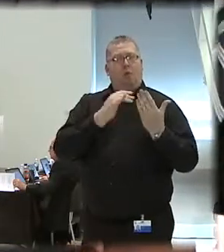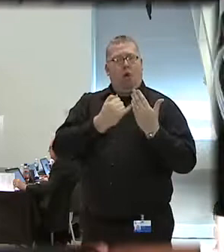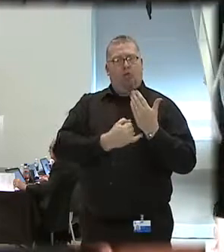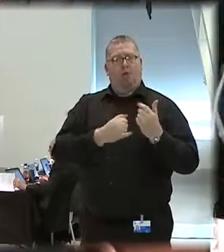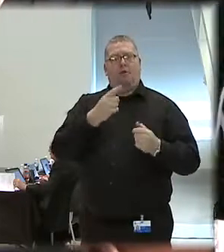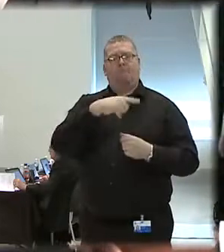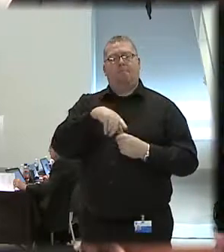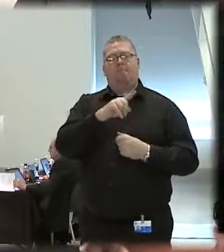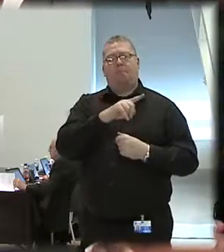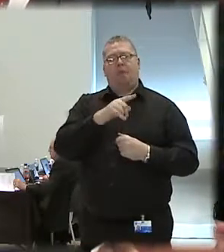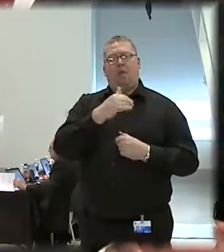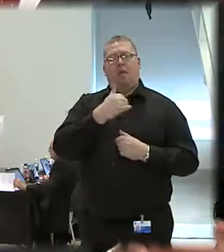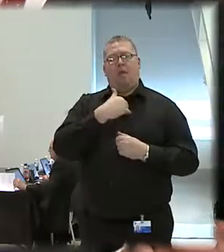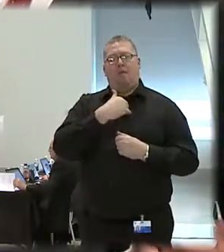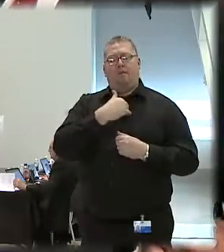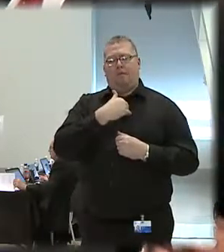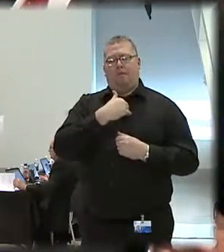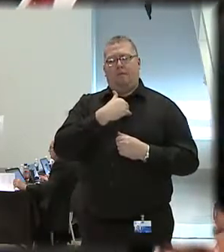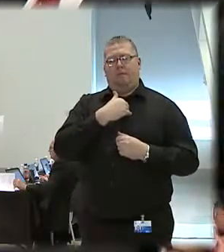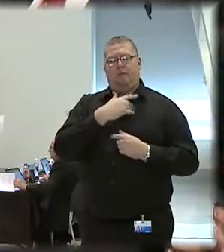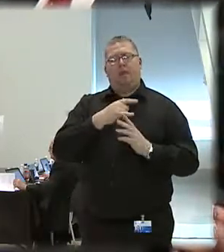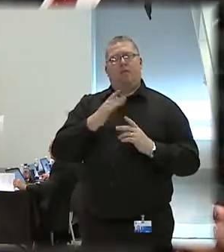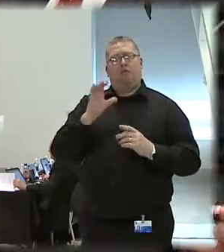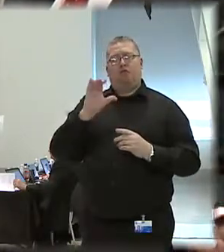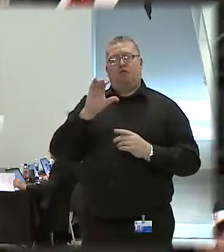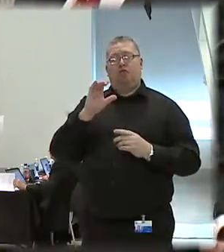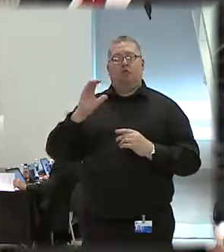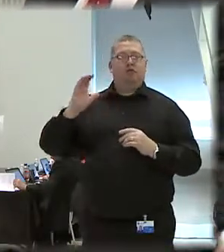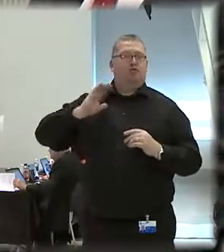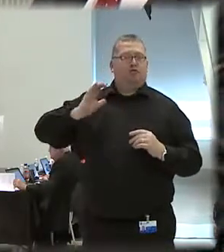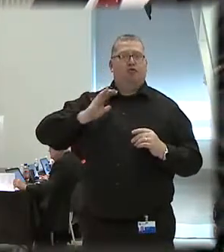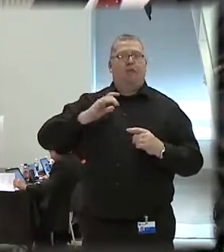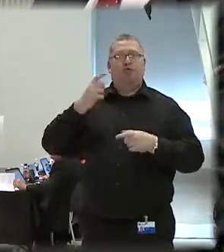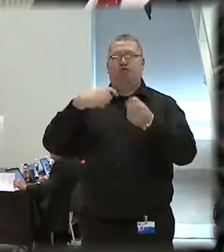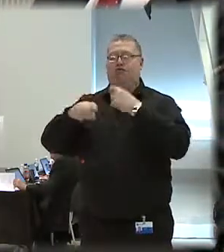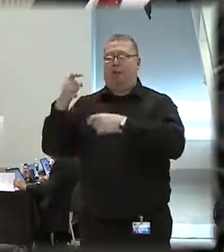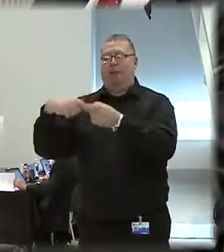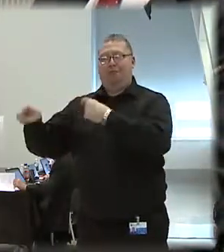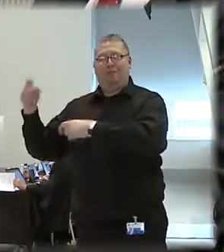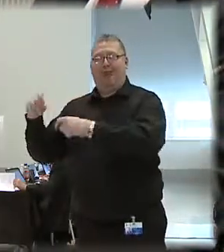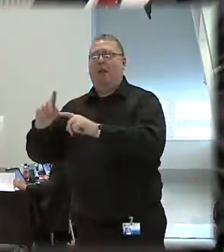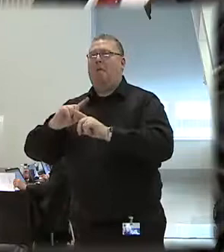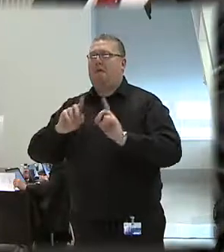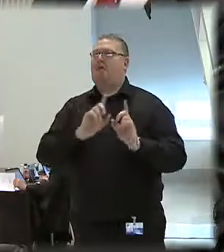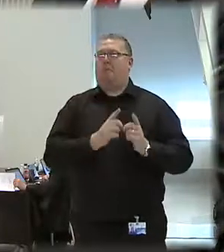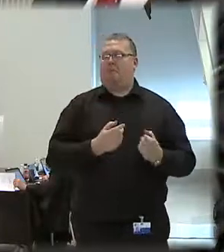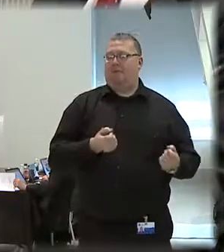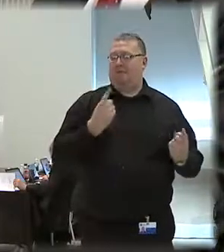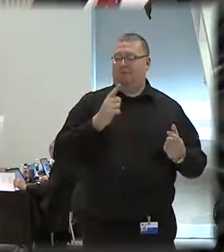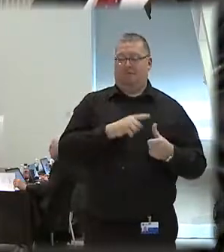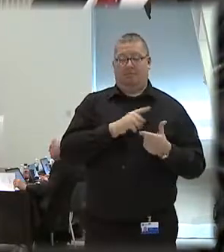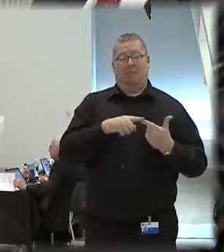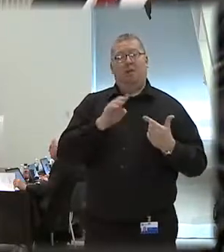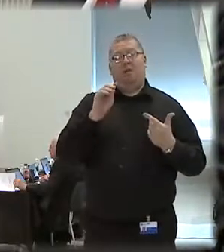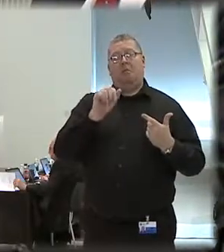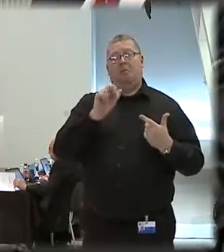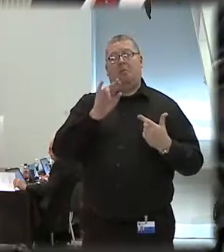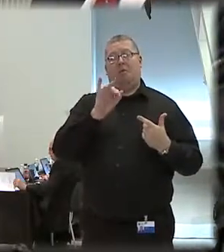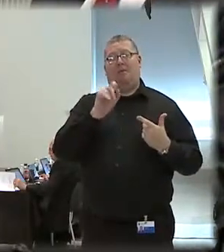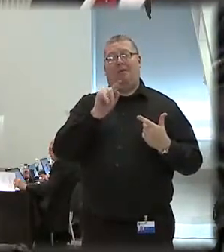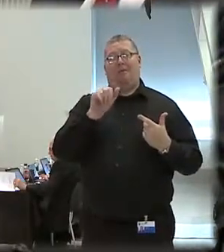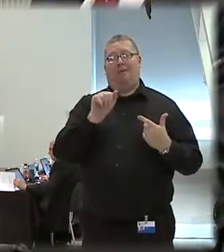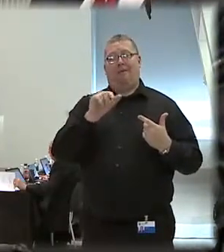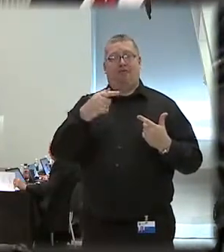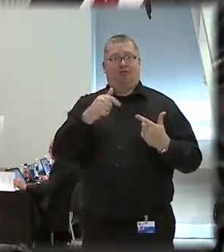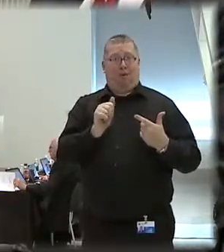it, and they've gotten it over. It's not, I mean, the chief comes and goes, but the department gets it. Marietta, Georgia, I think under the leadership